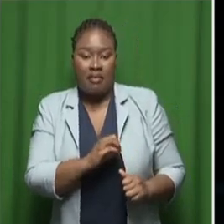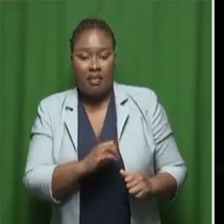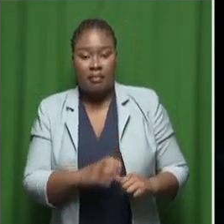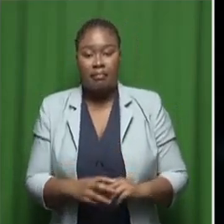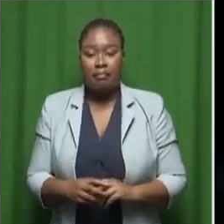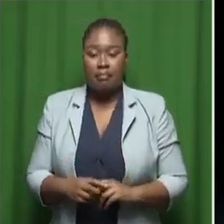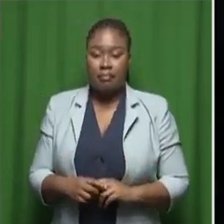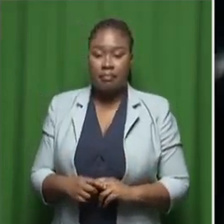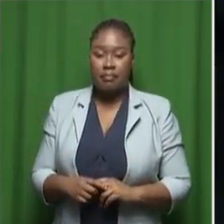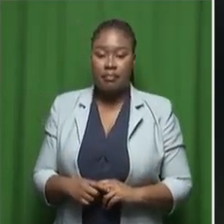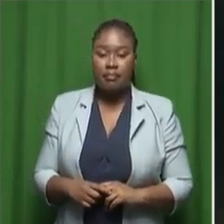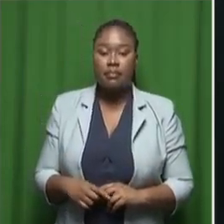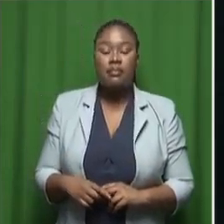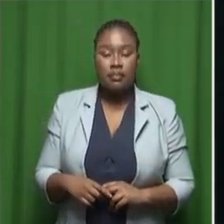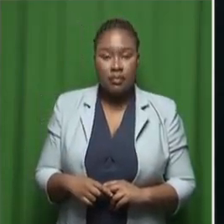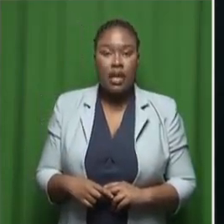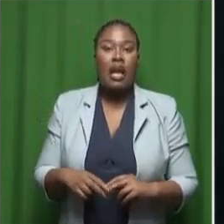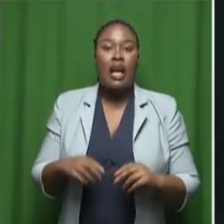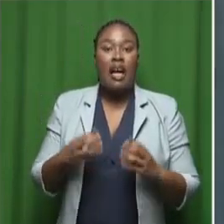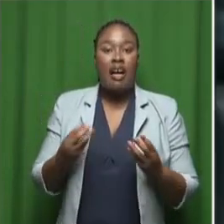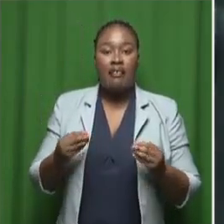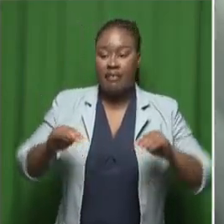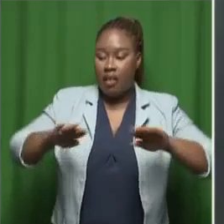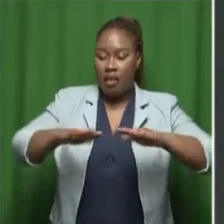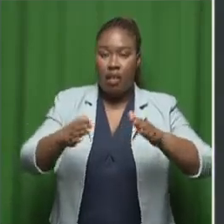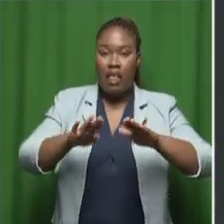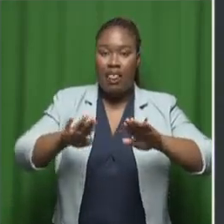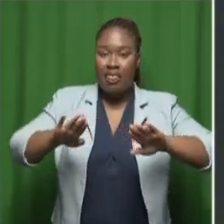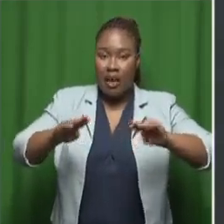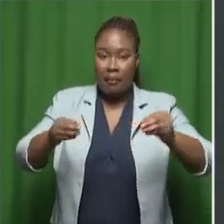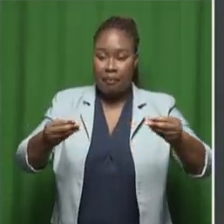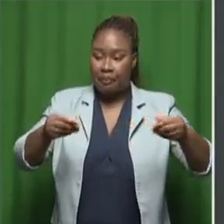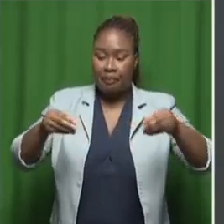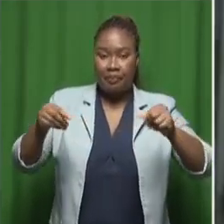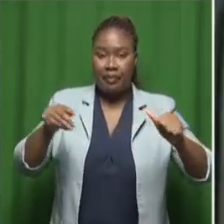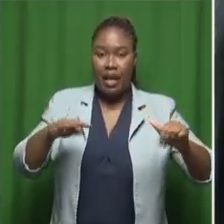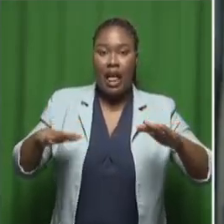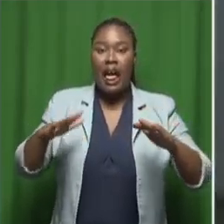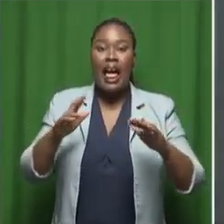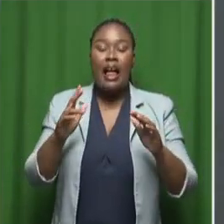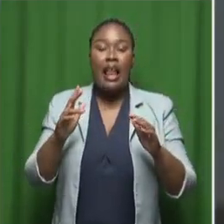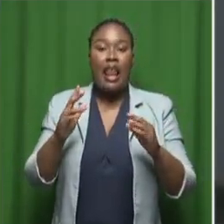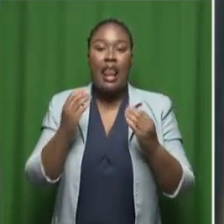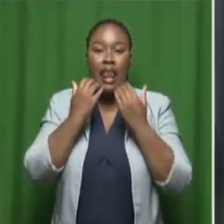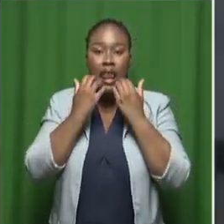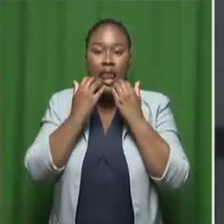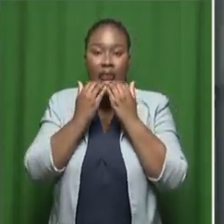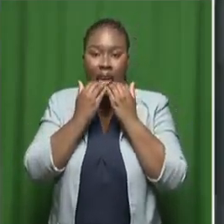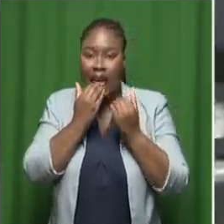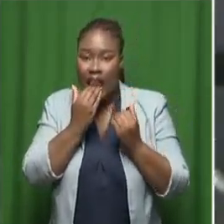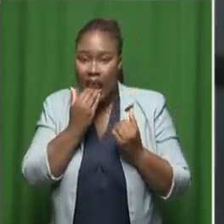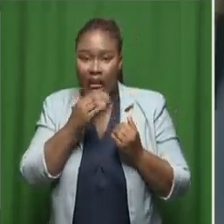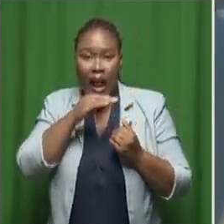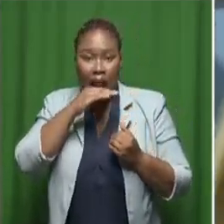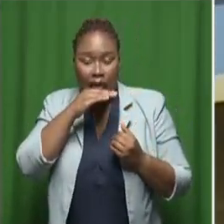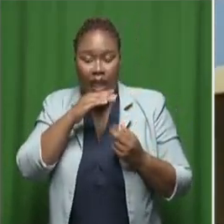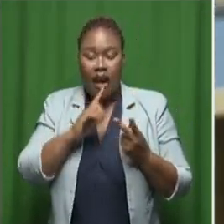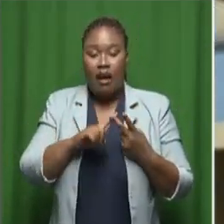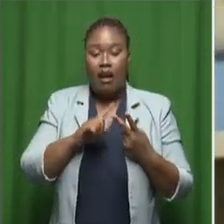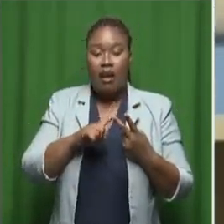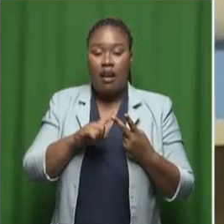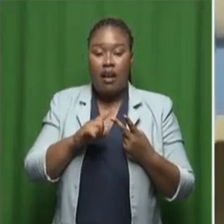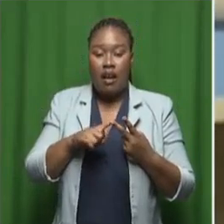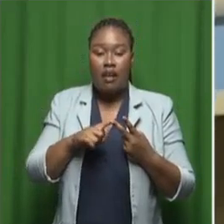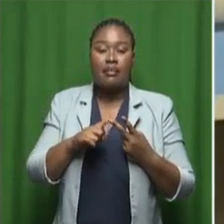got your leather trimmings inside. You have your electrical windows. You've got your, nice radio display with your